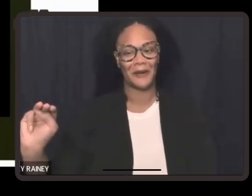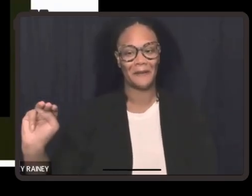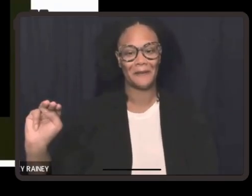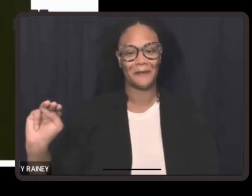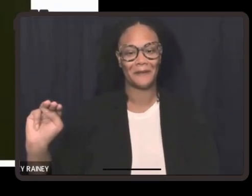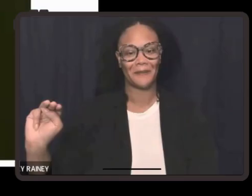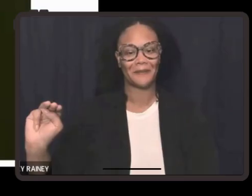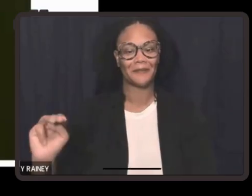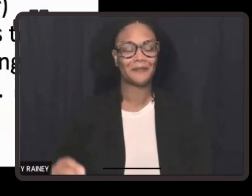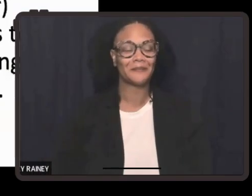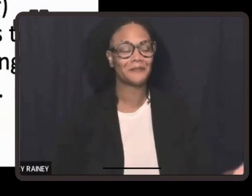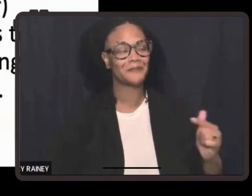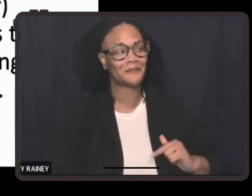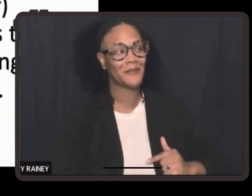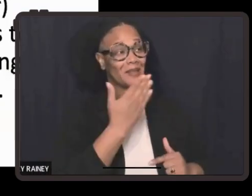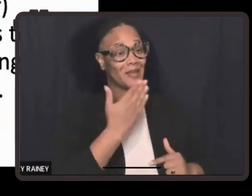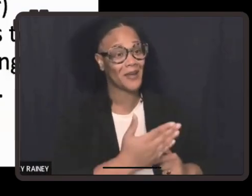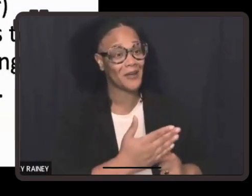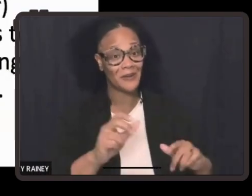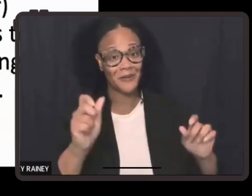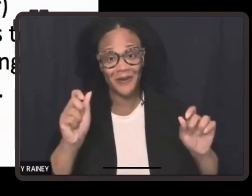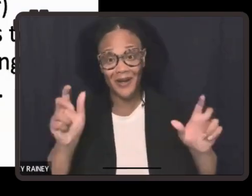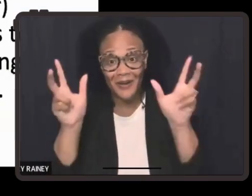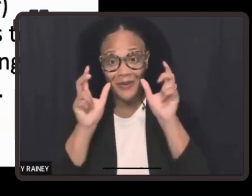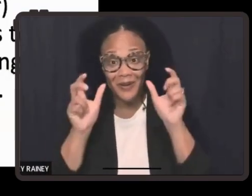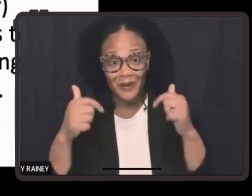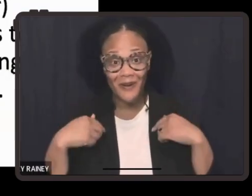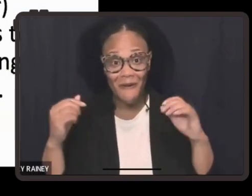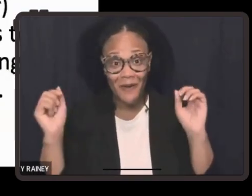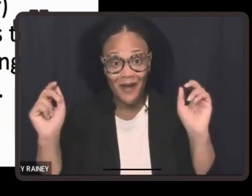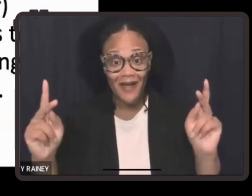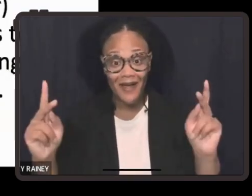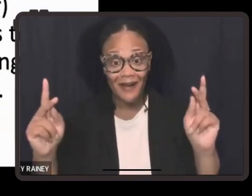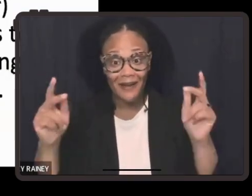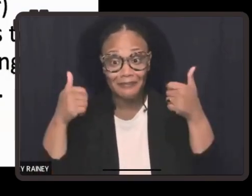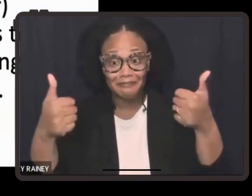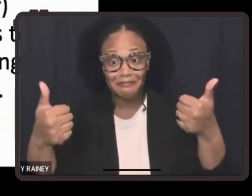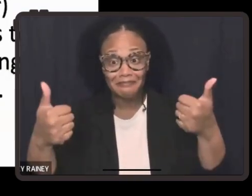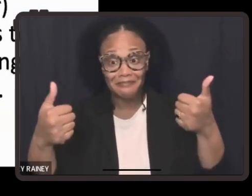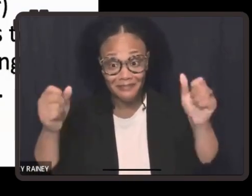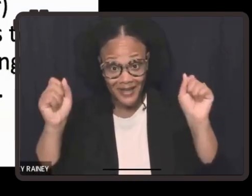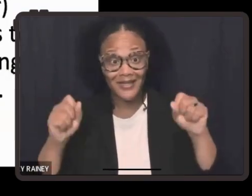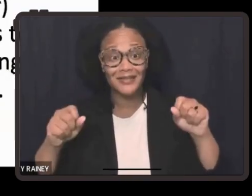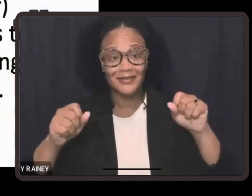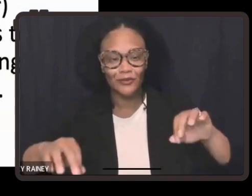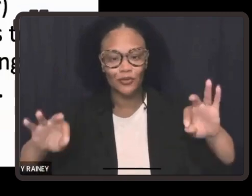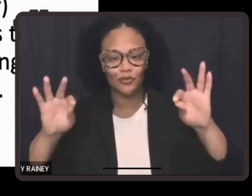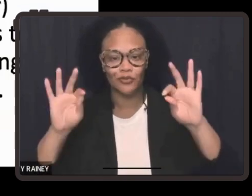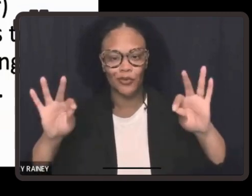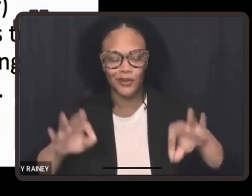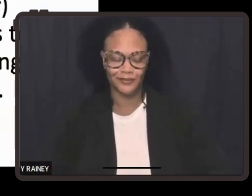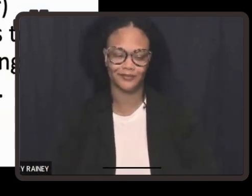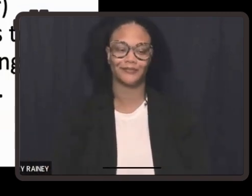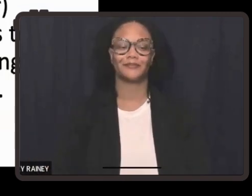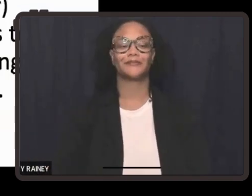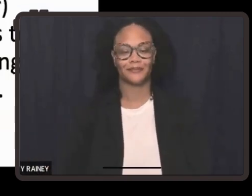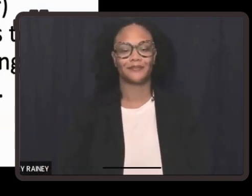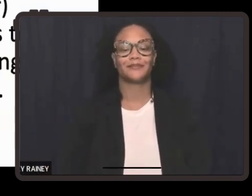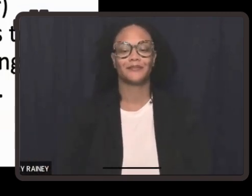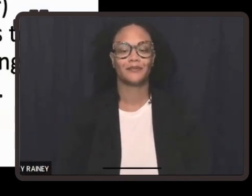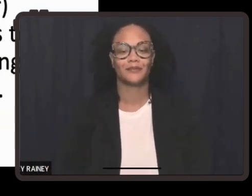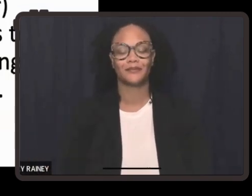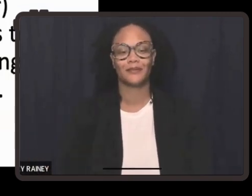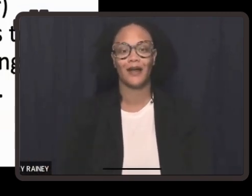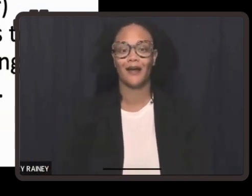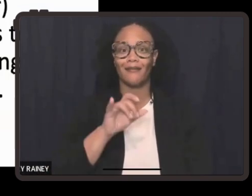Thank you. Can you hear me okay? Thumbs up? Yes? Great. Well, Claudia, that was a